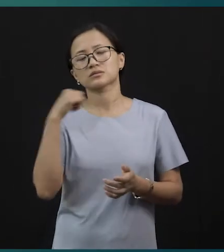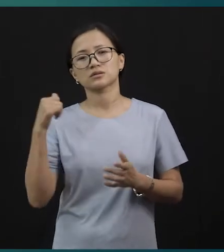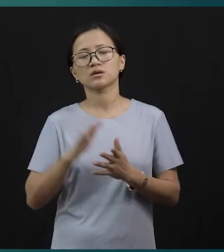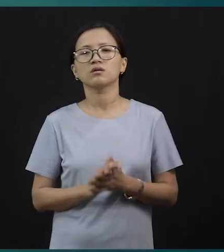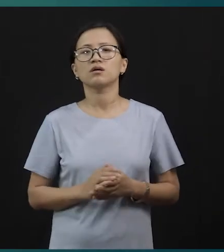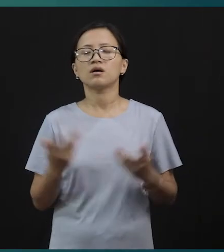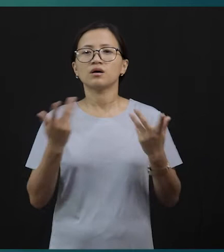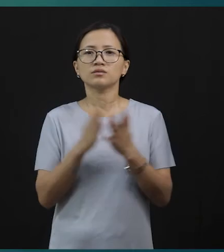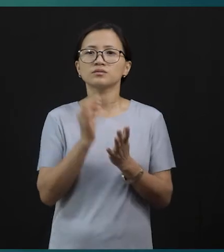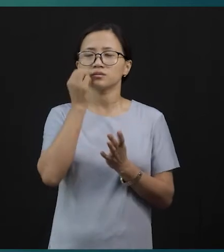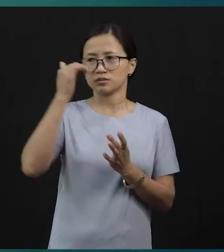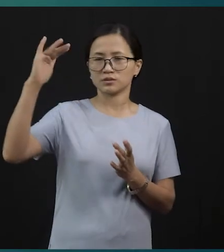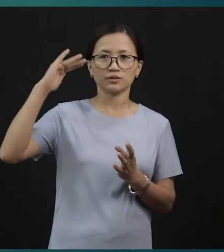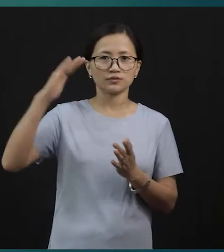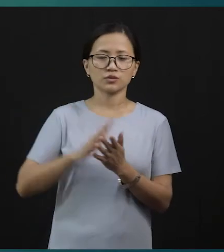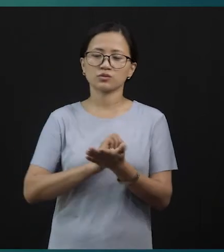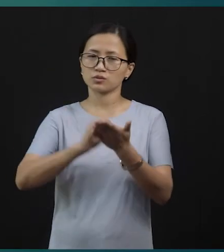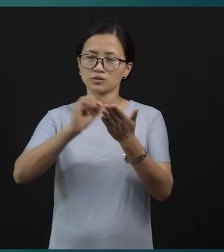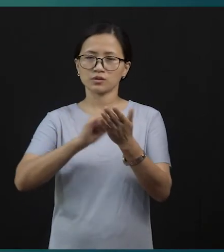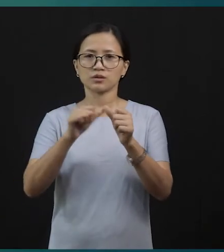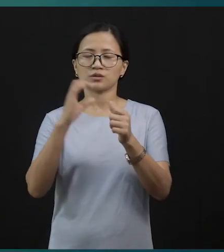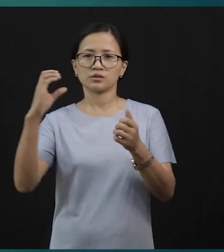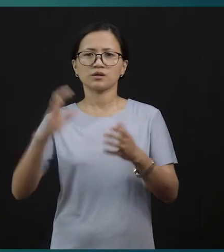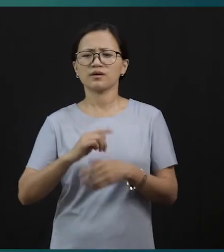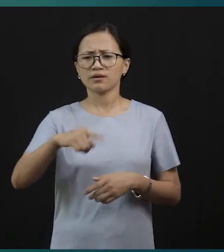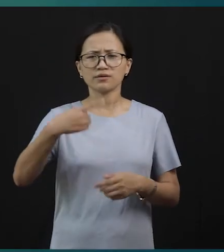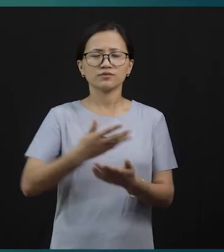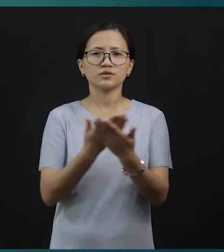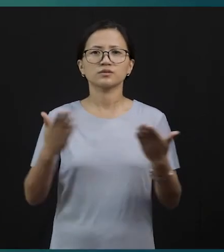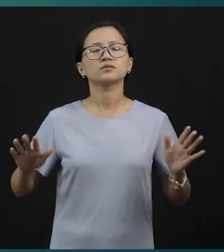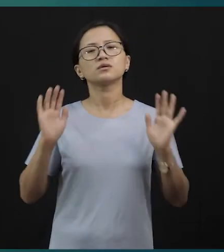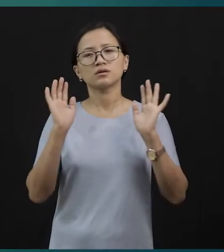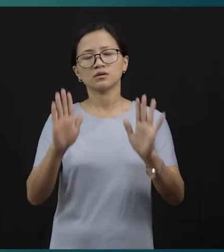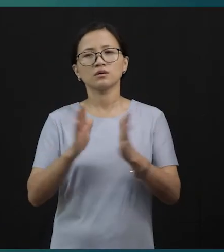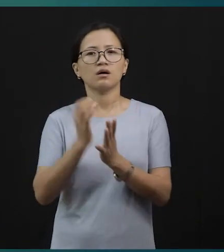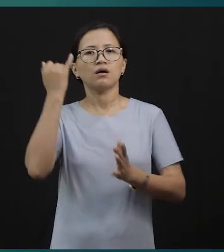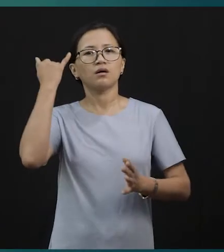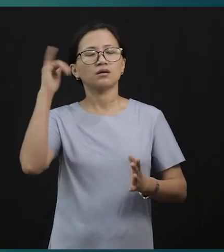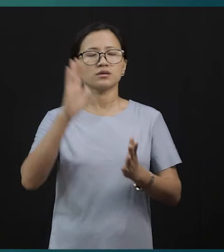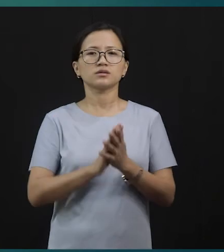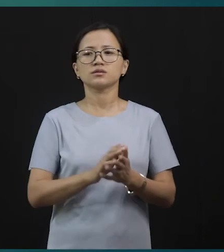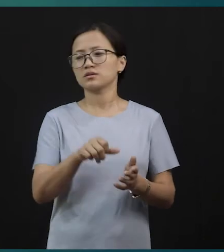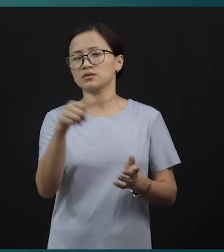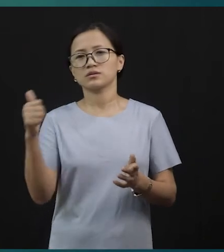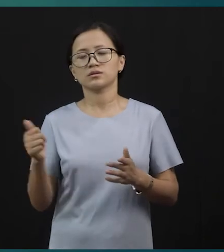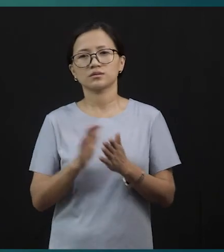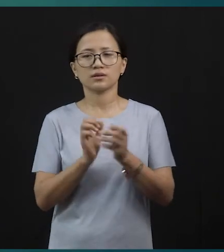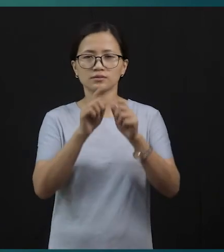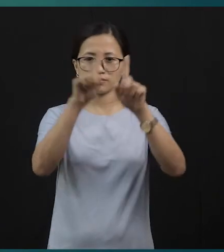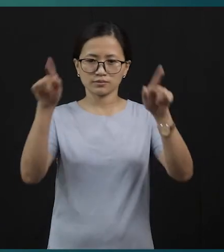the captain of the other ship wrote an account of how everything happened, there was no idea of any letterboxes.